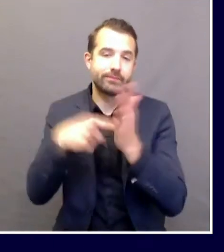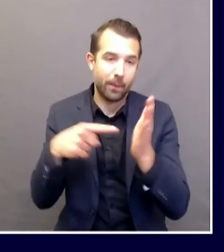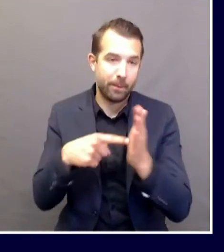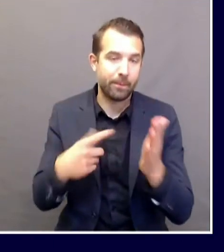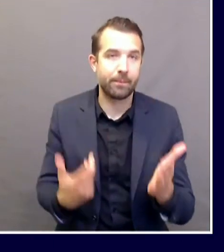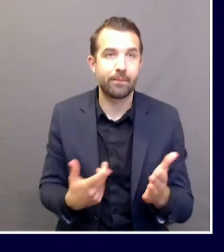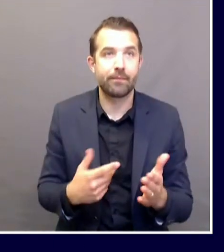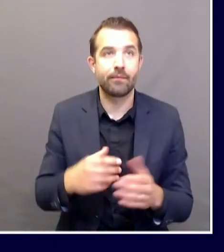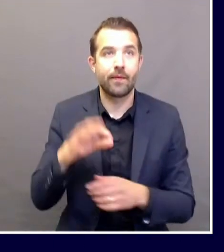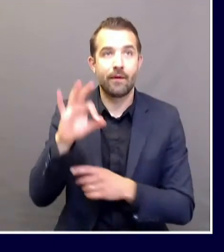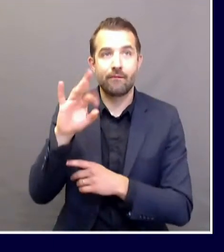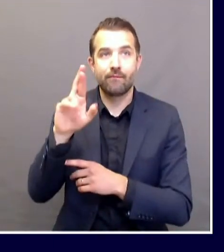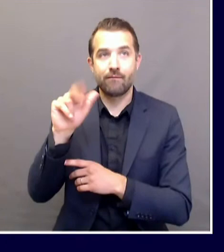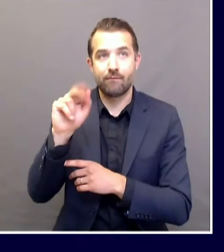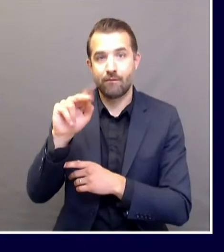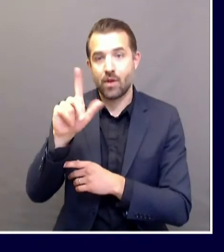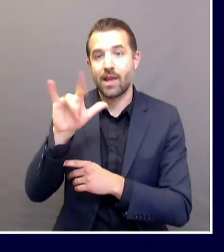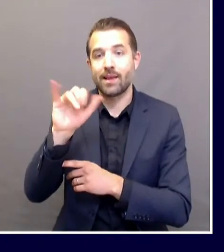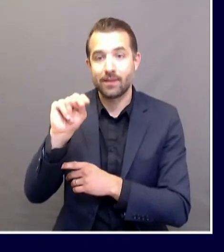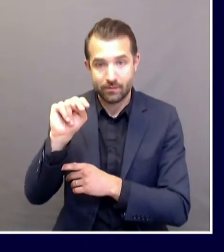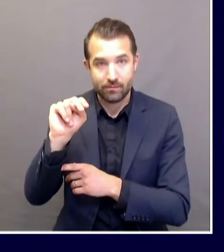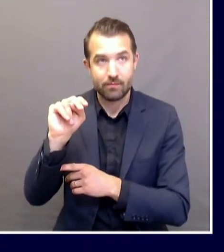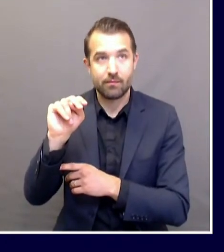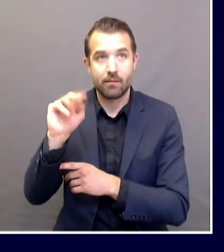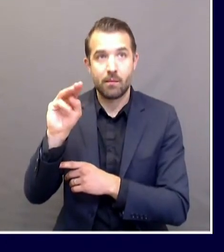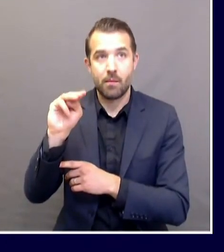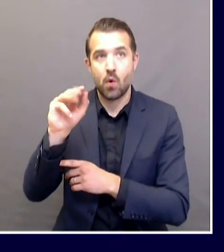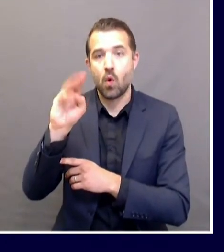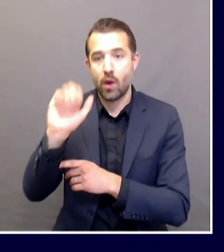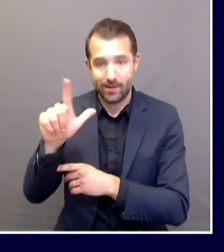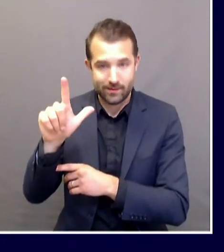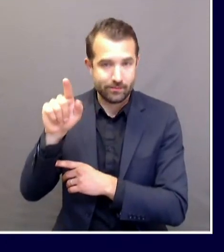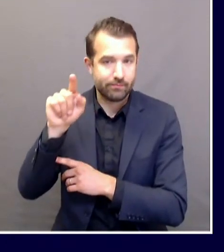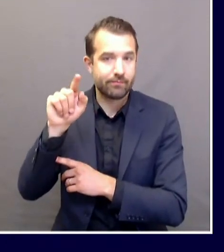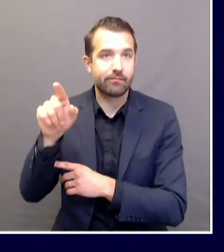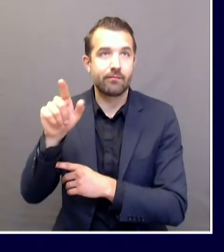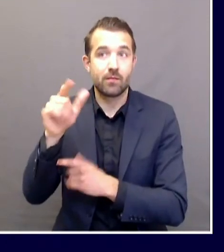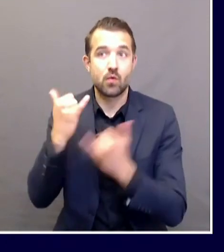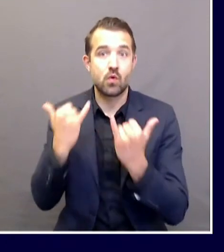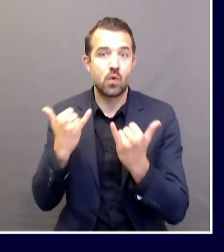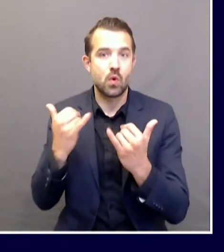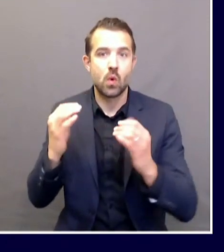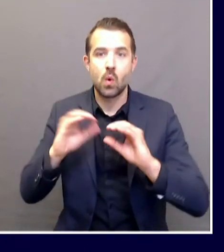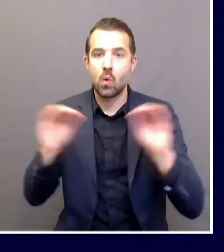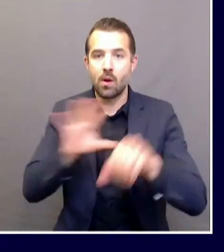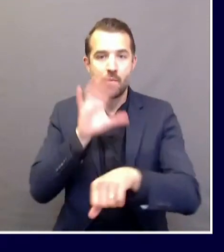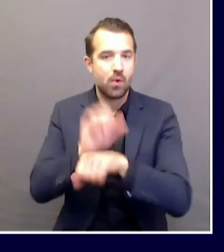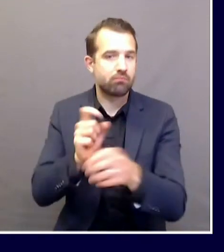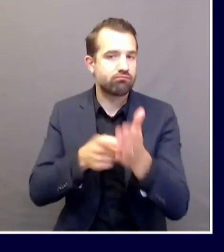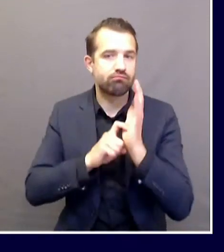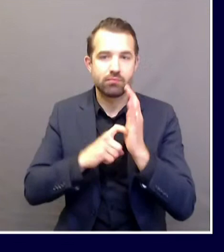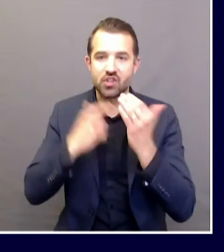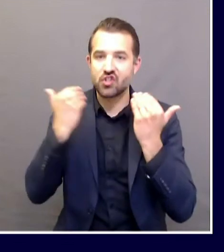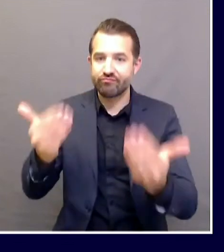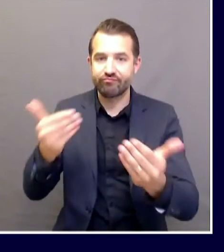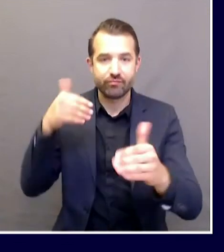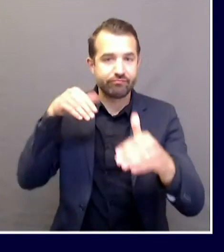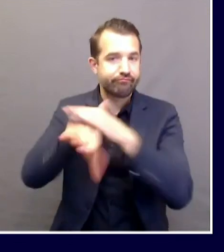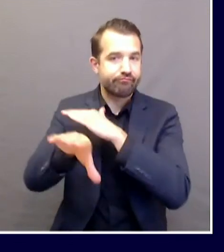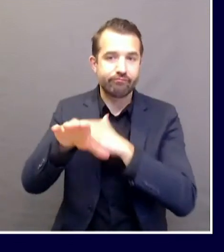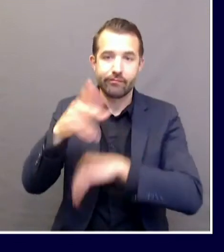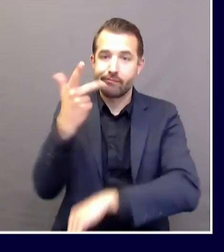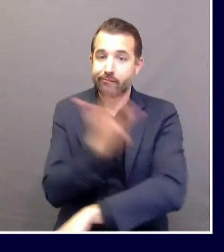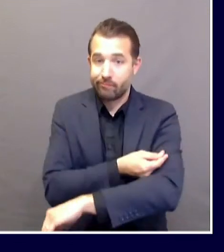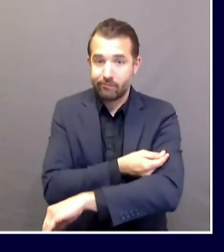with unscheduled hours as well. It's another great use for Moderna. And then, of course, as you see on the spreadsheet, Joe, we're planning for the mobile